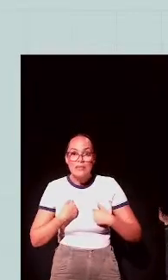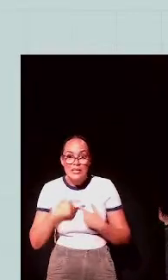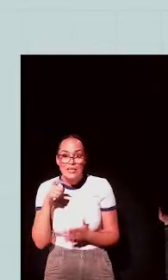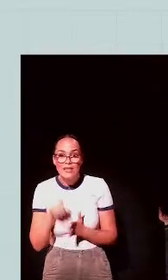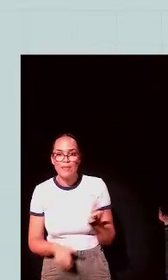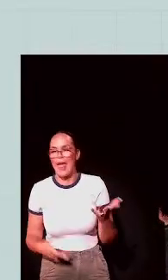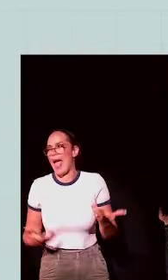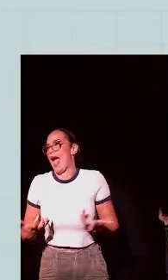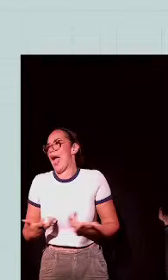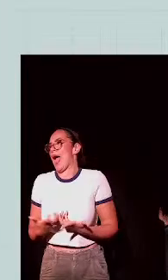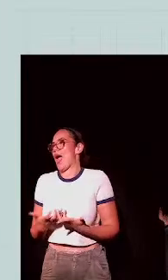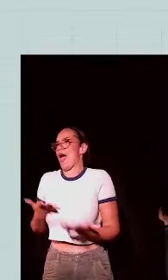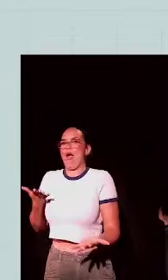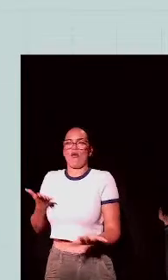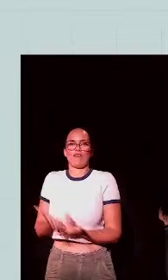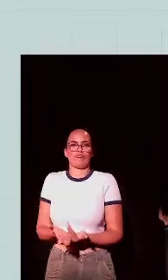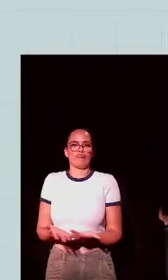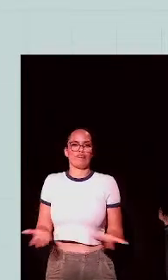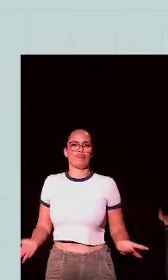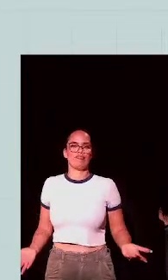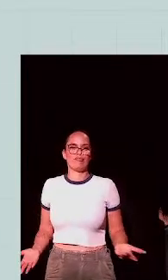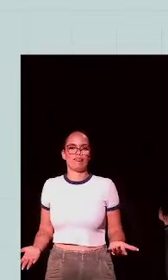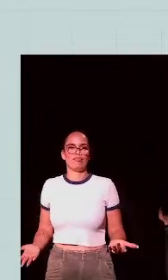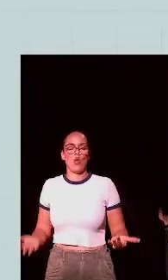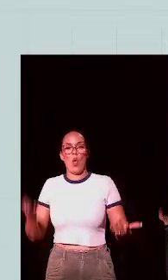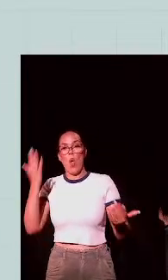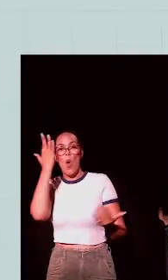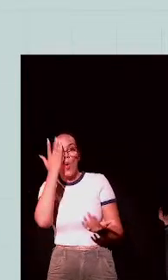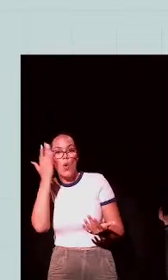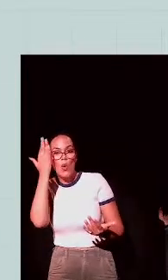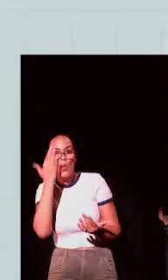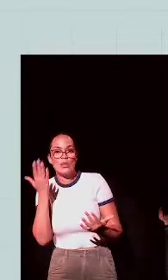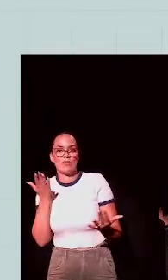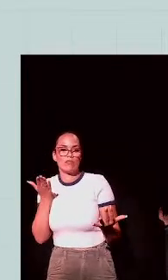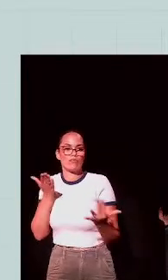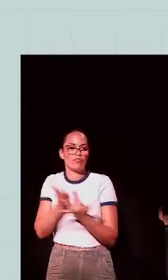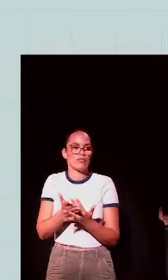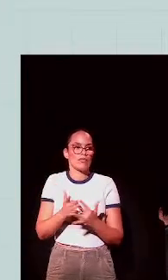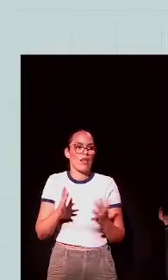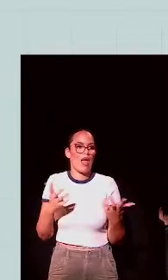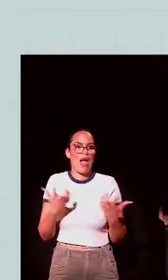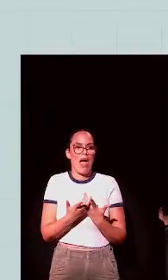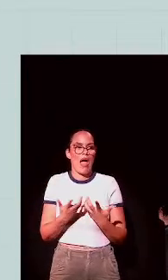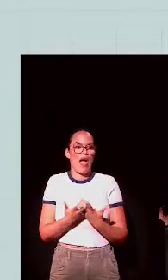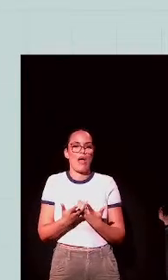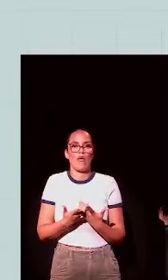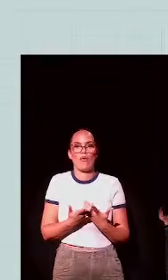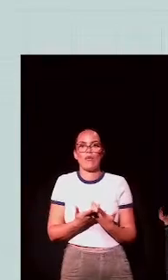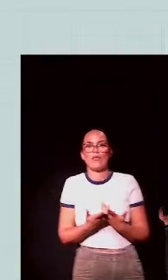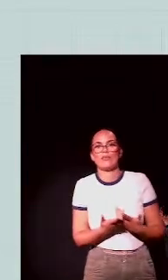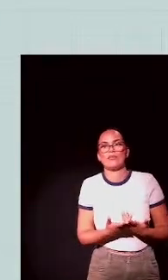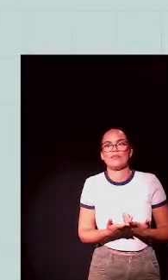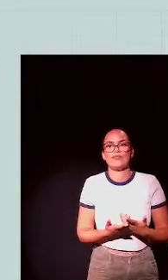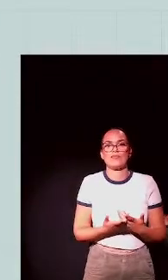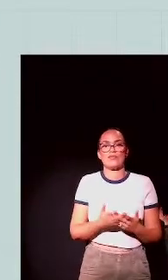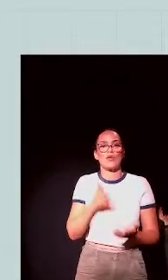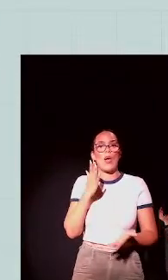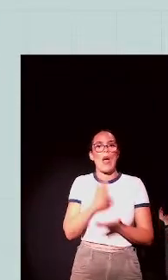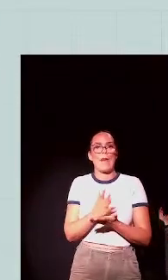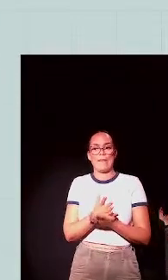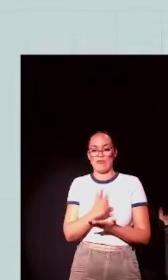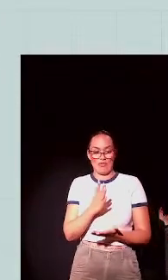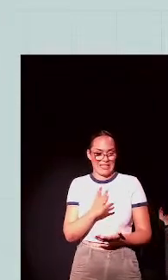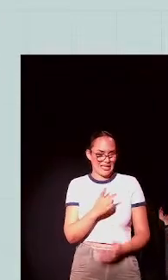people going to? How are autistic people going to, when only 20% of us even